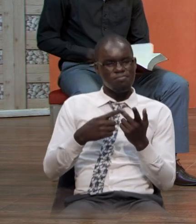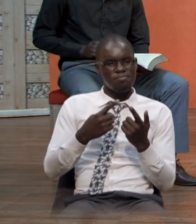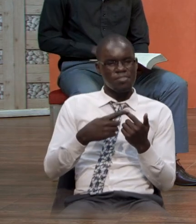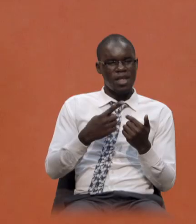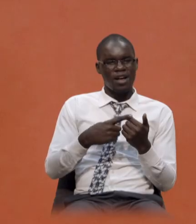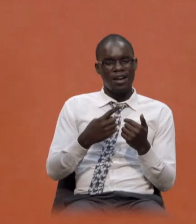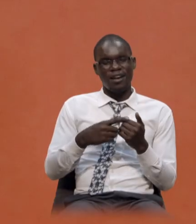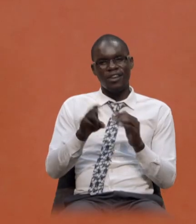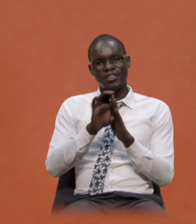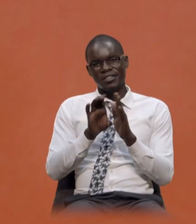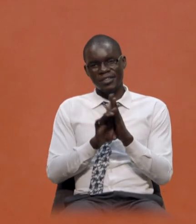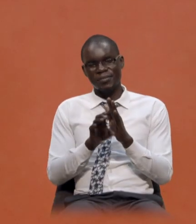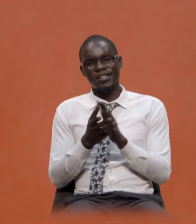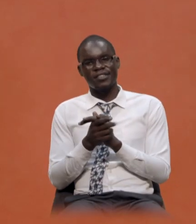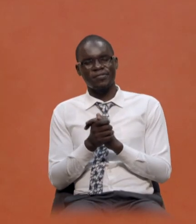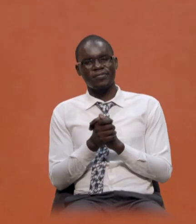start